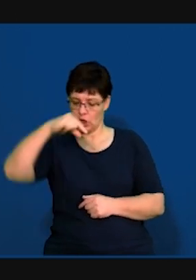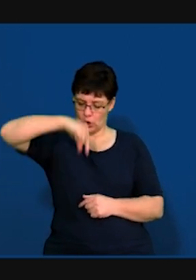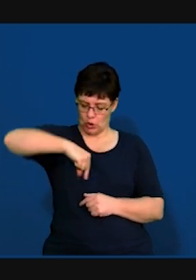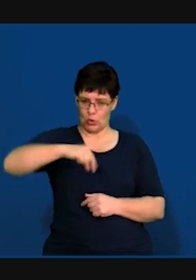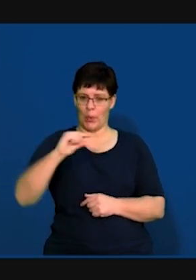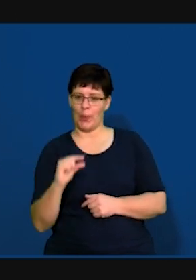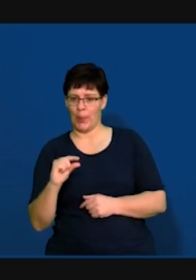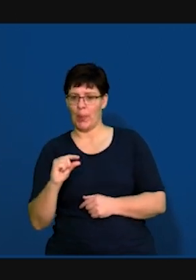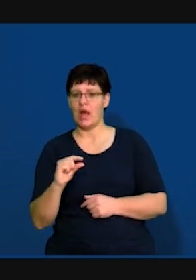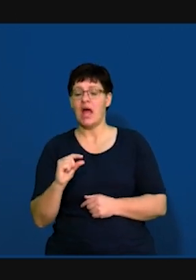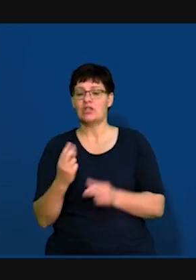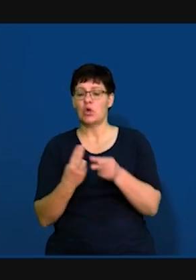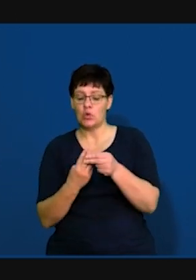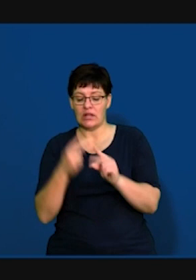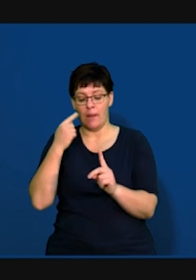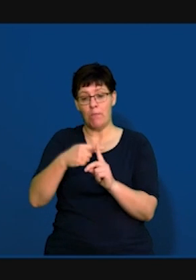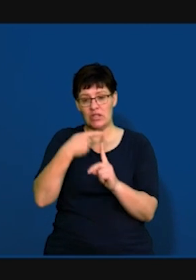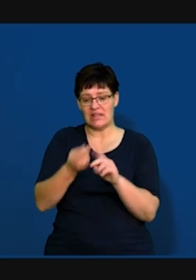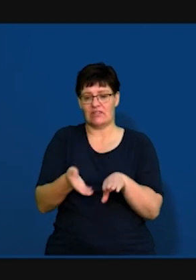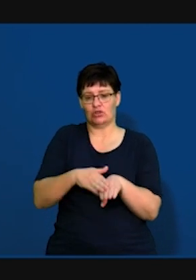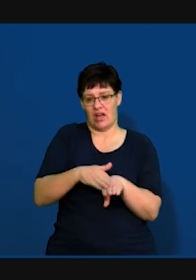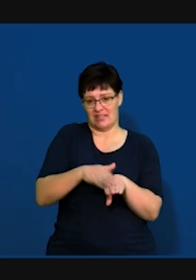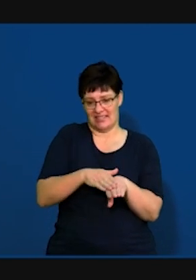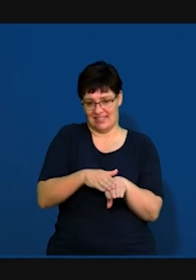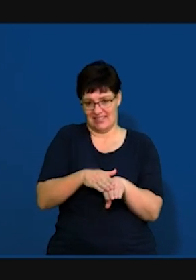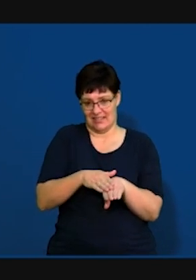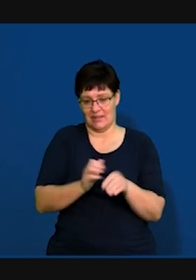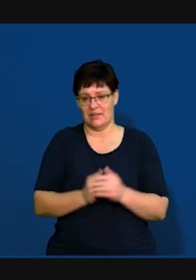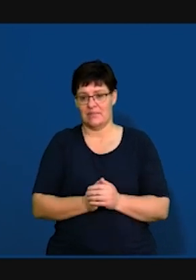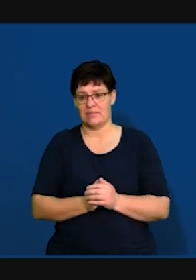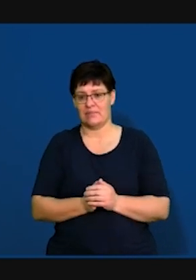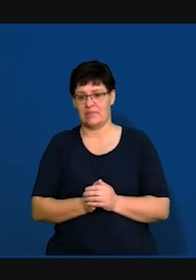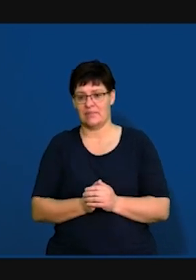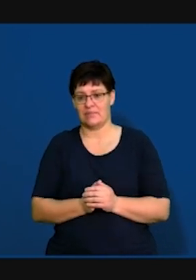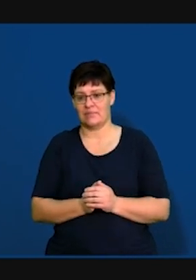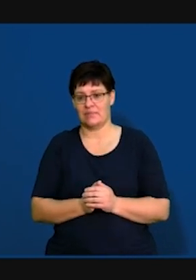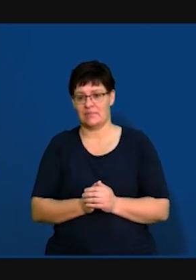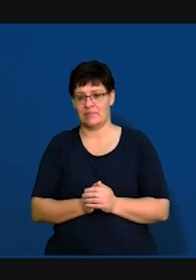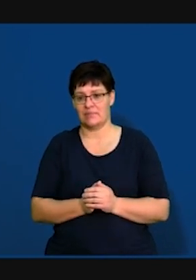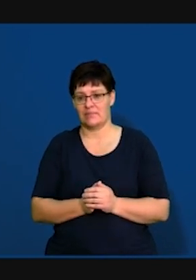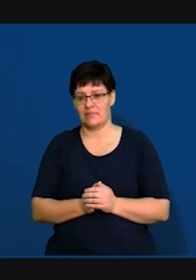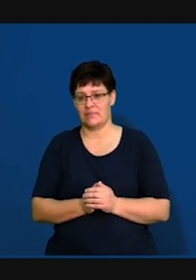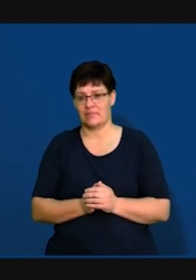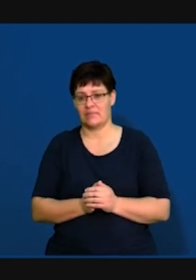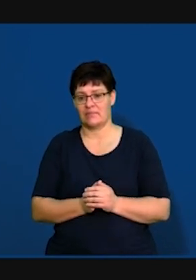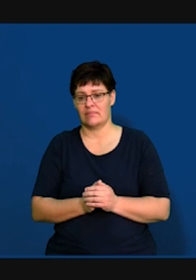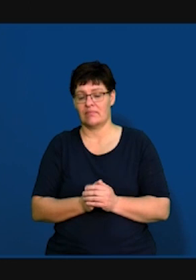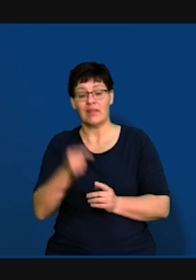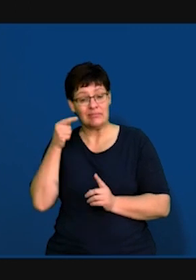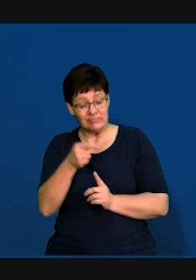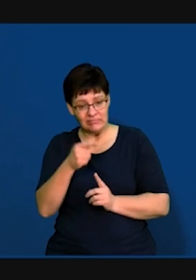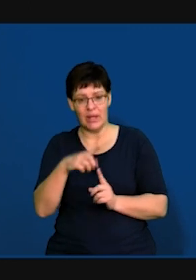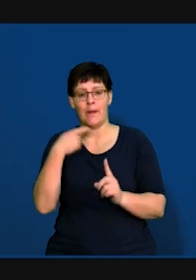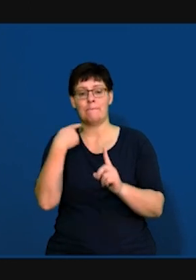is a unit positive charge. Okay? That's our unit positive charge. Okay? Which is the